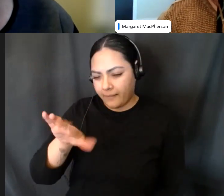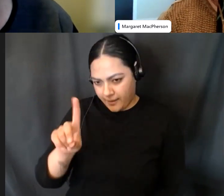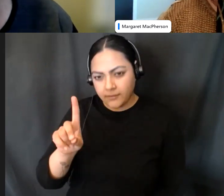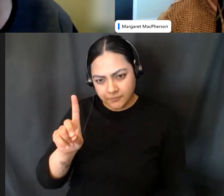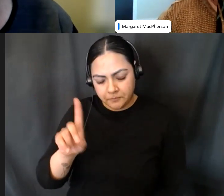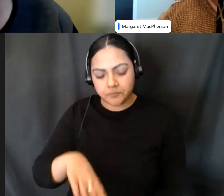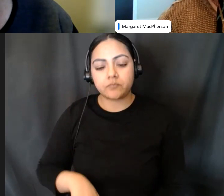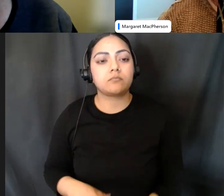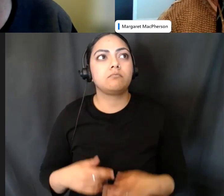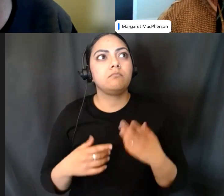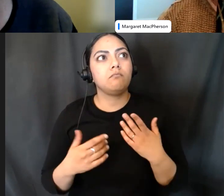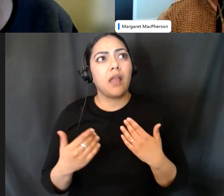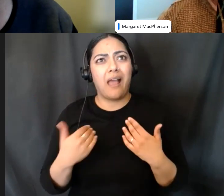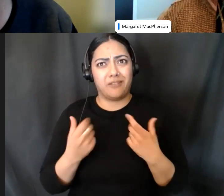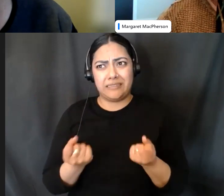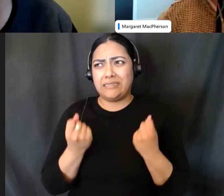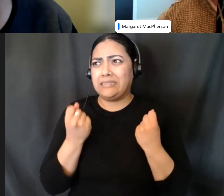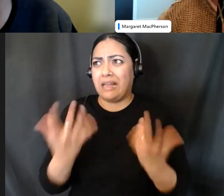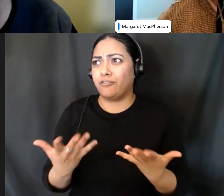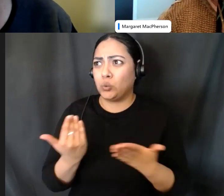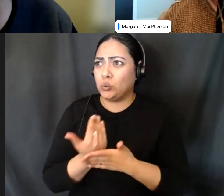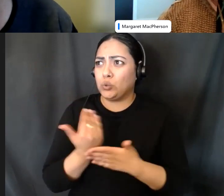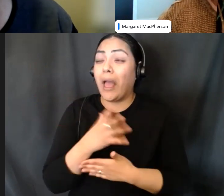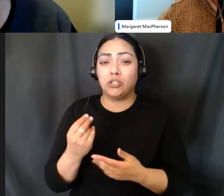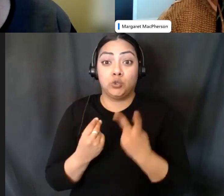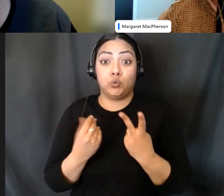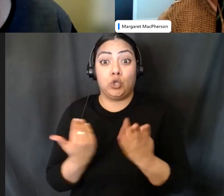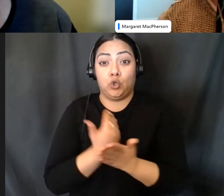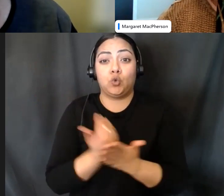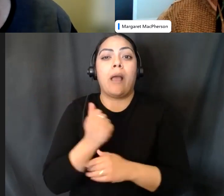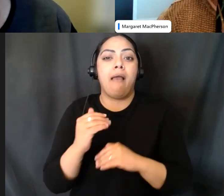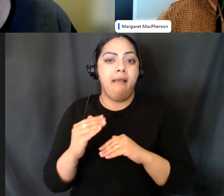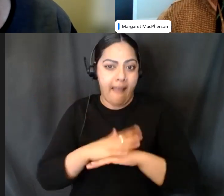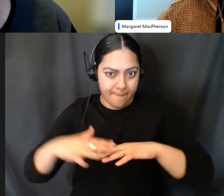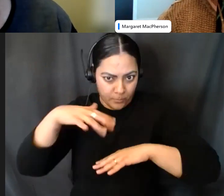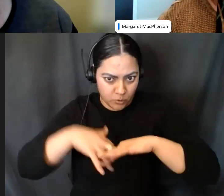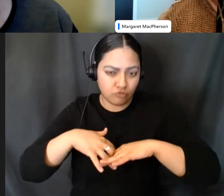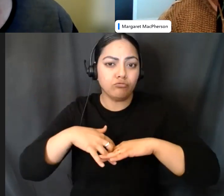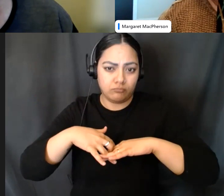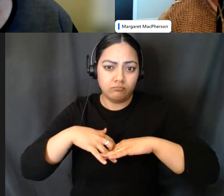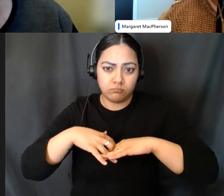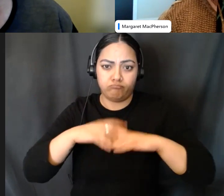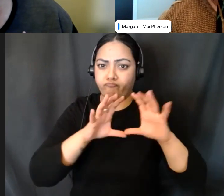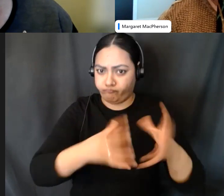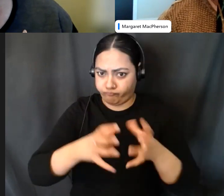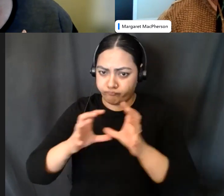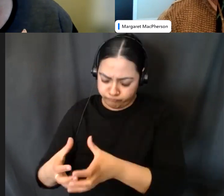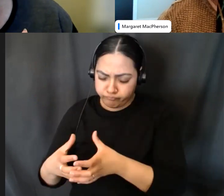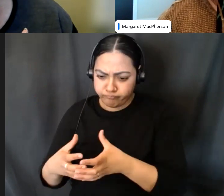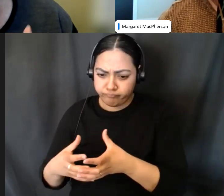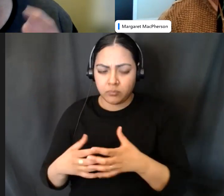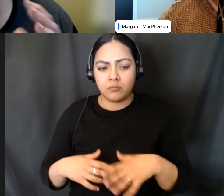and two new ones actually, Aboriginal, Indigenous ones.